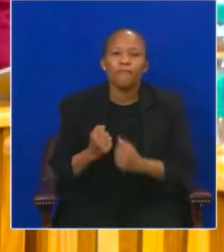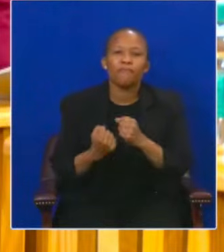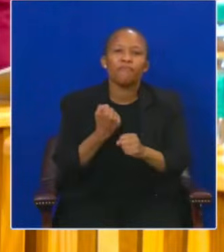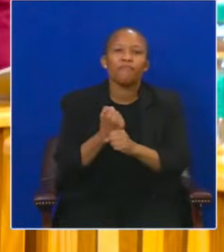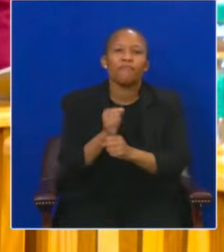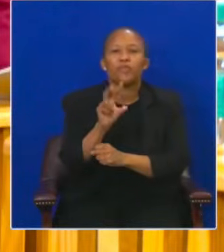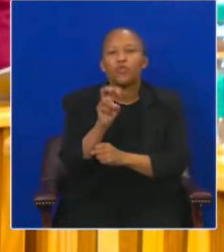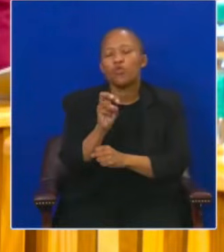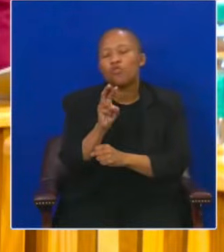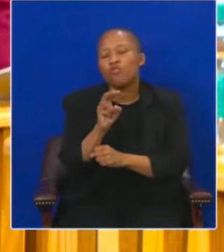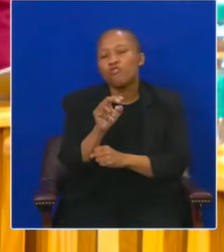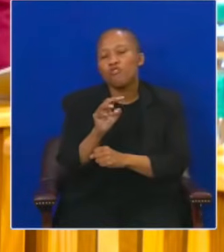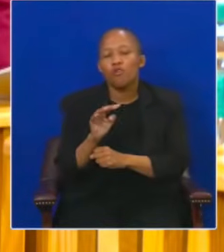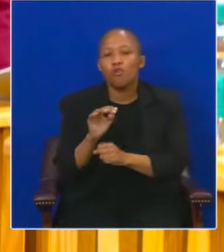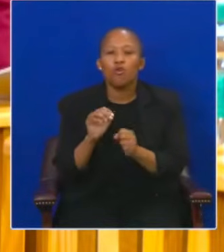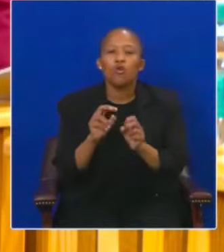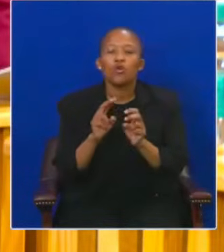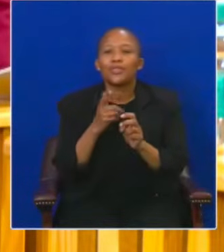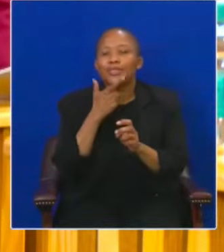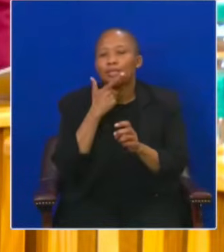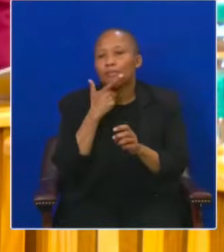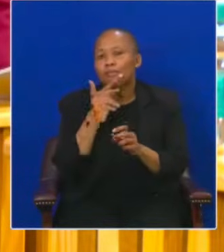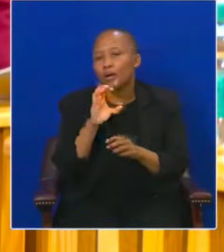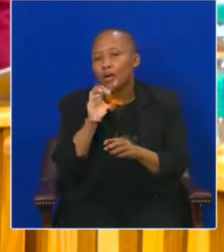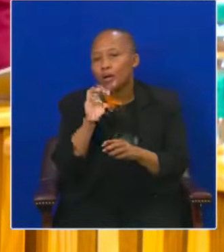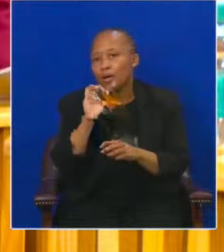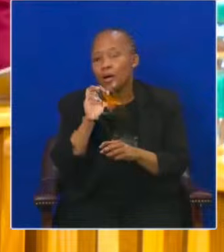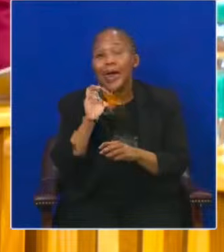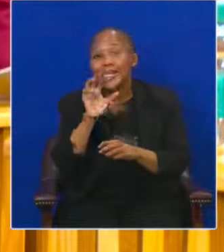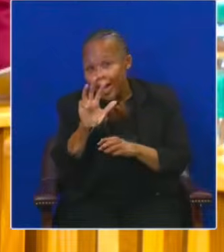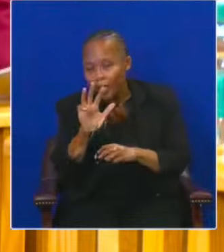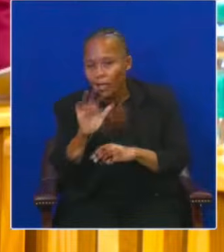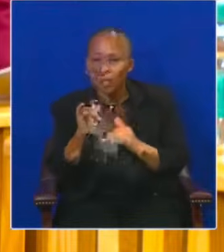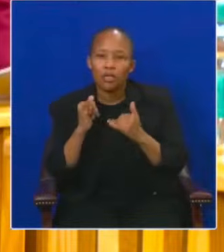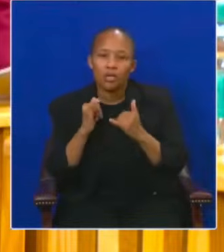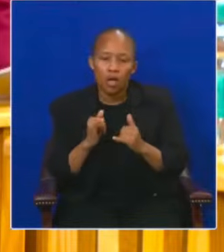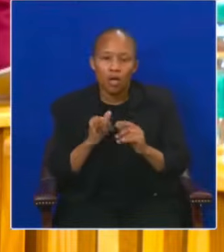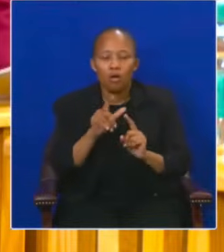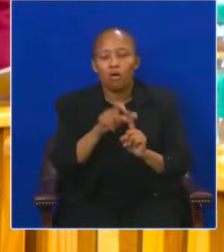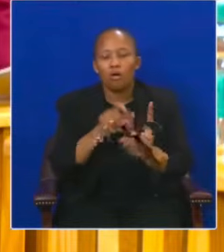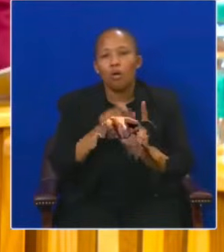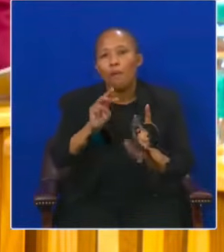2024-1209, when I received the phone call from Brigadier Mkhwanazi at about